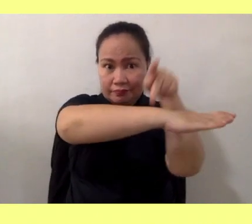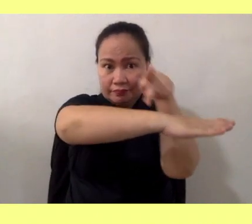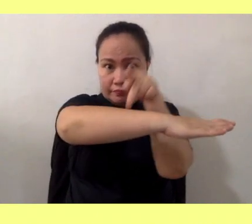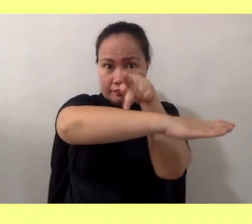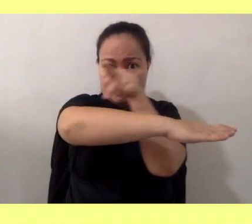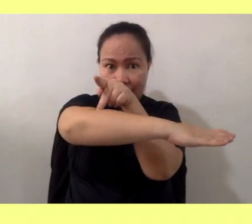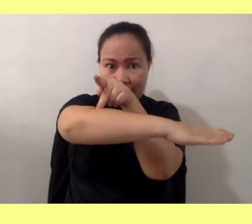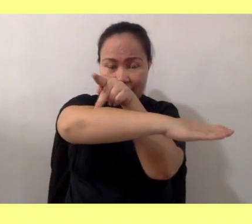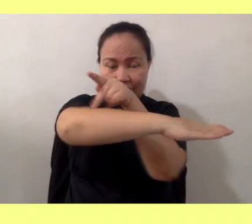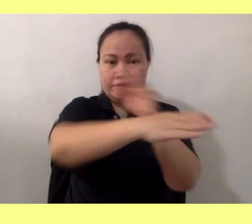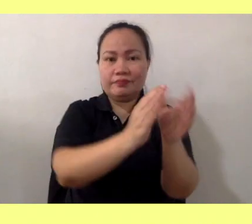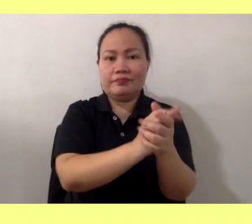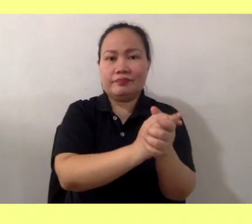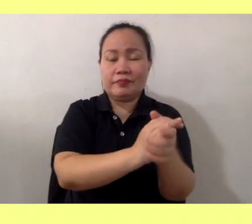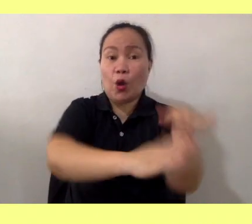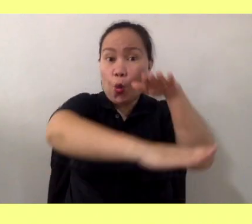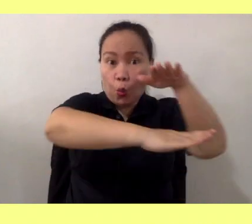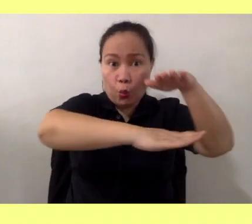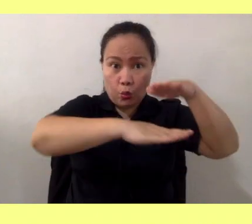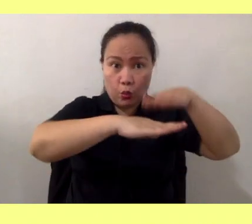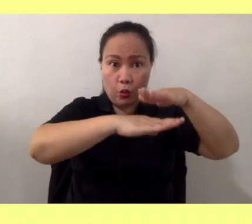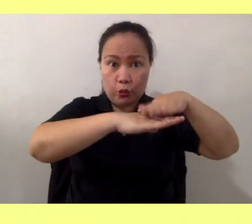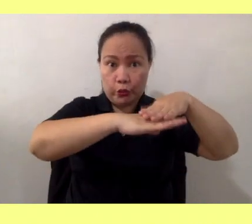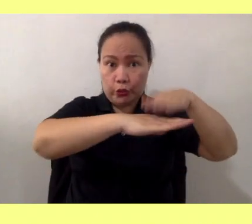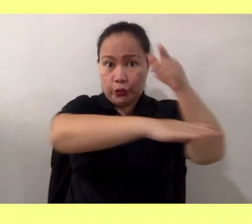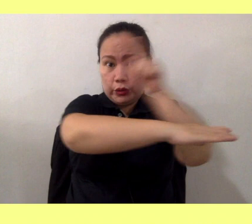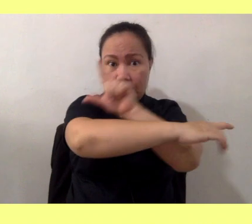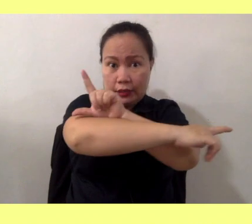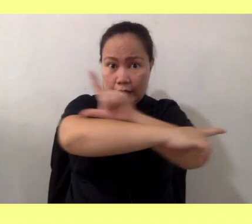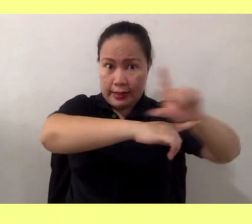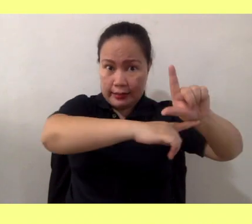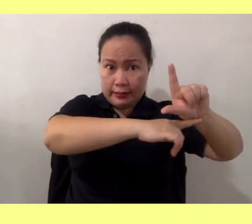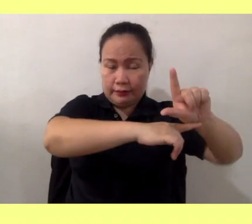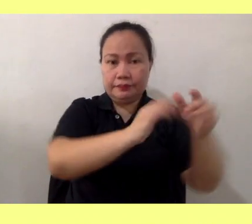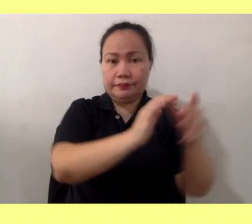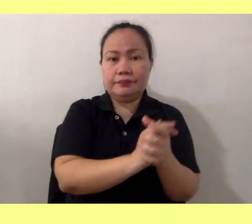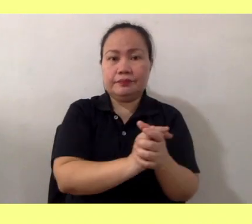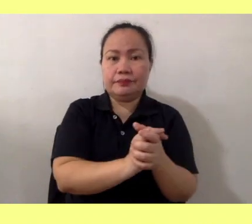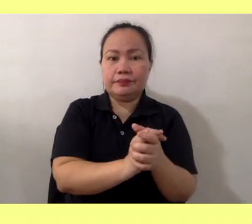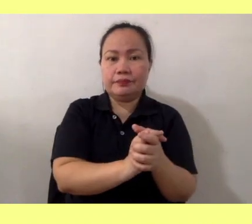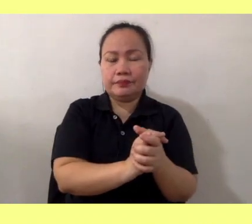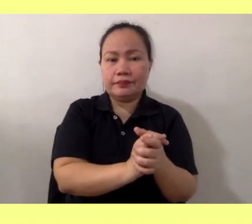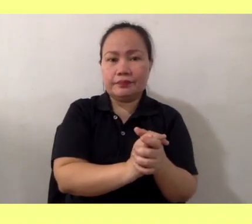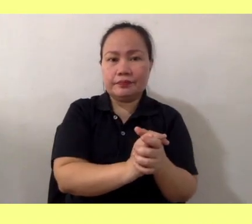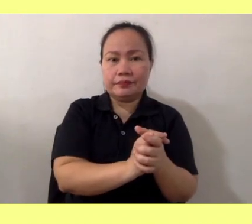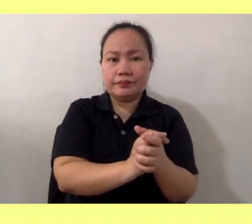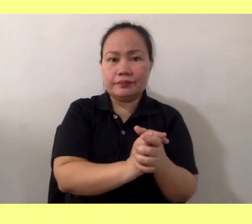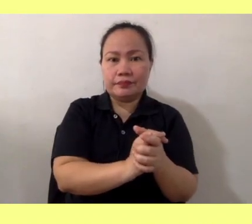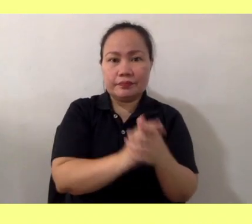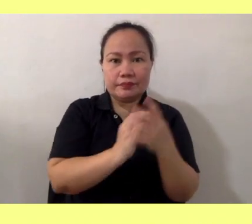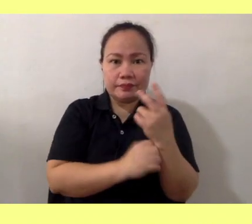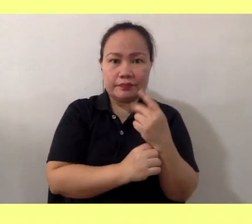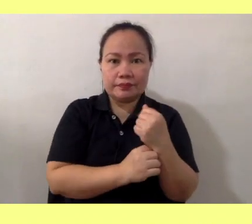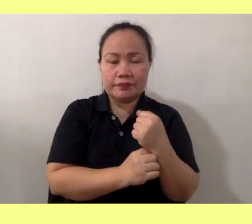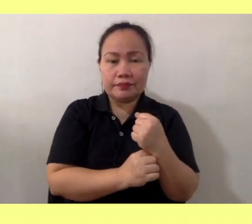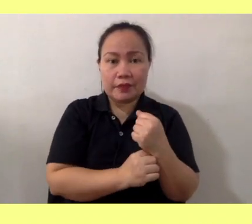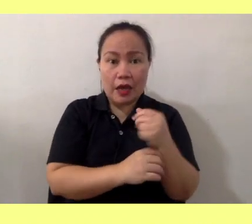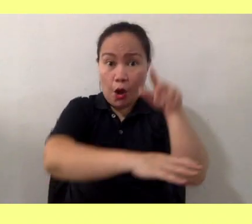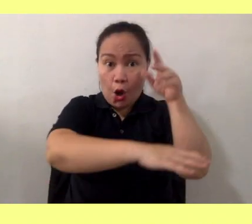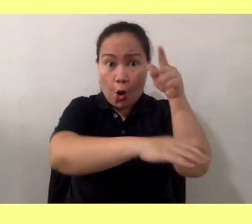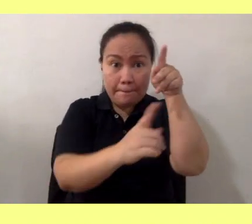sila nasa line. That is correct. Okay? So, pag sinabi natin collinear points, ito po yung mga points